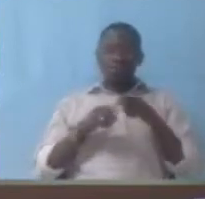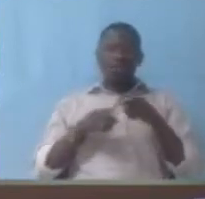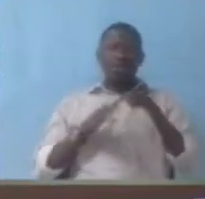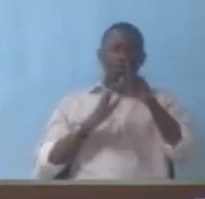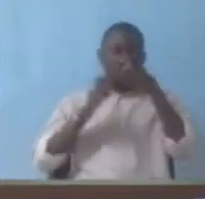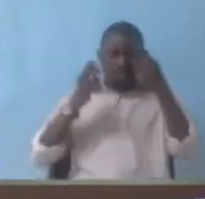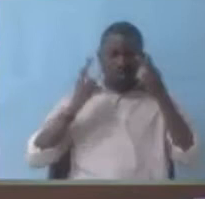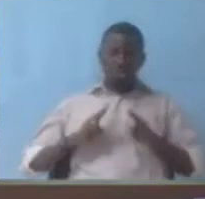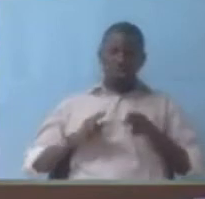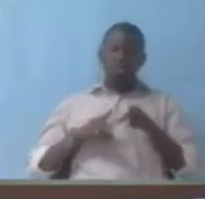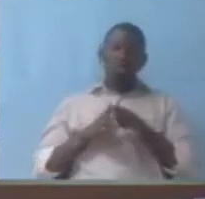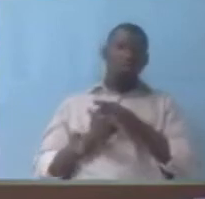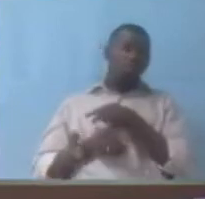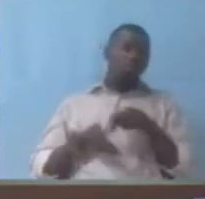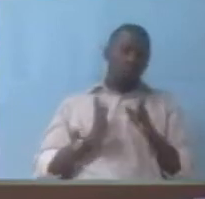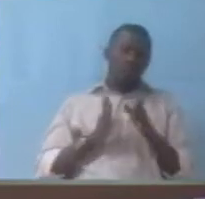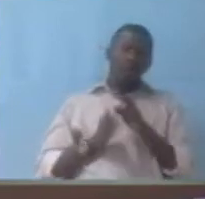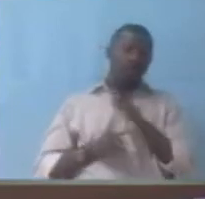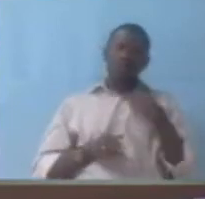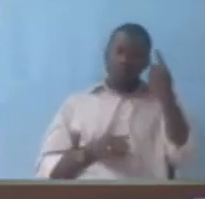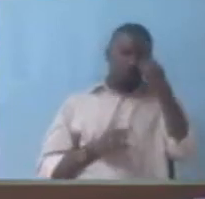They did not need my recognition.